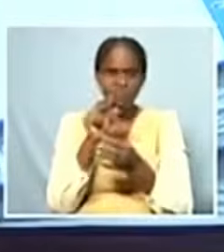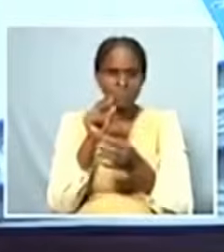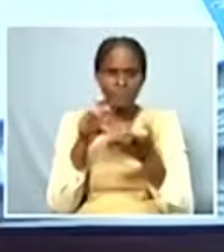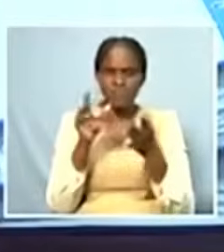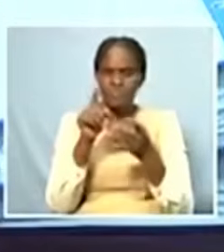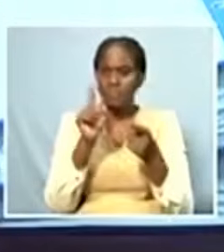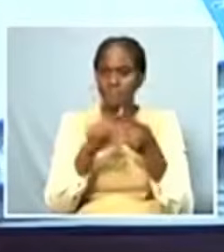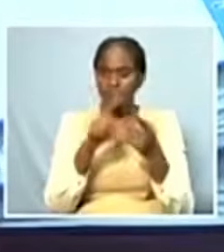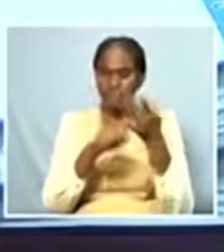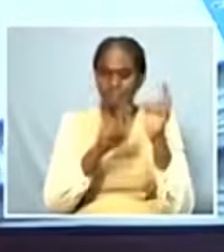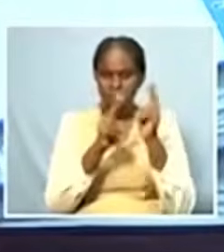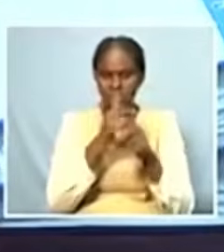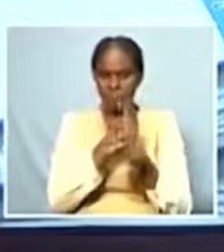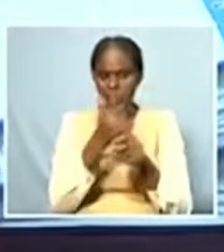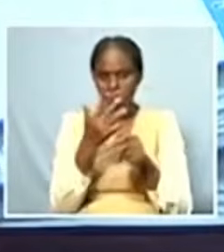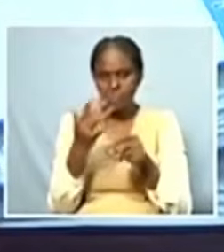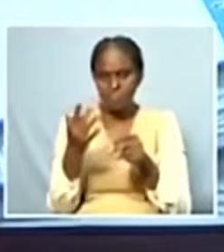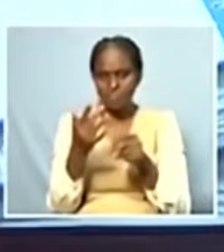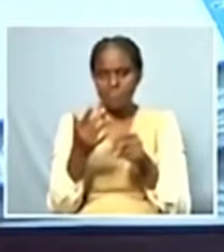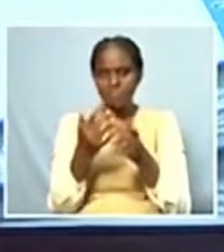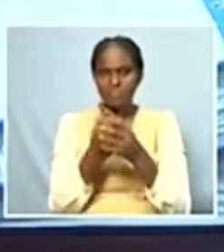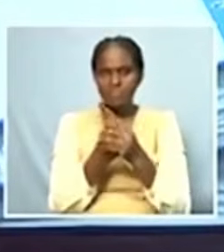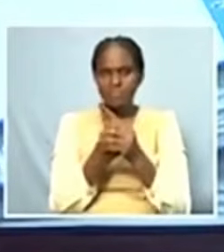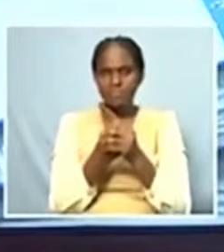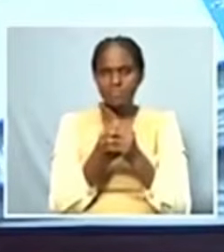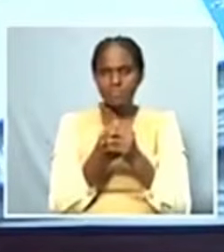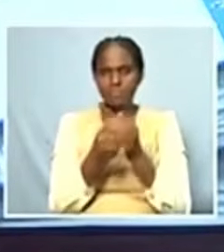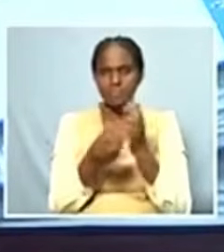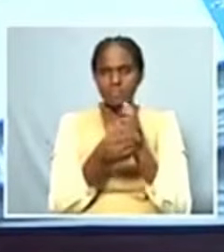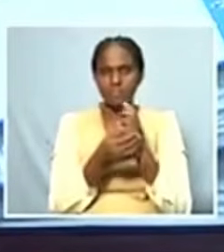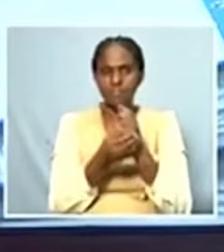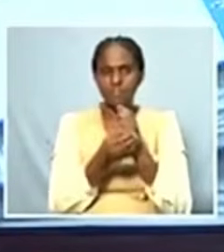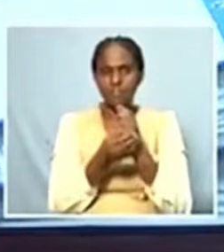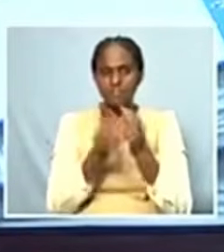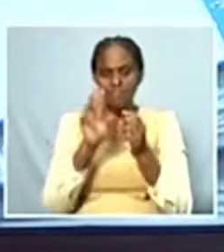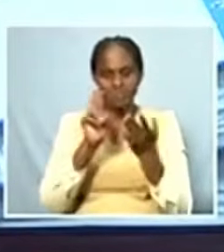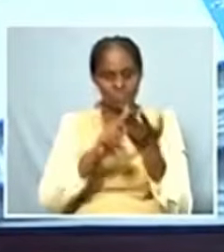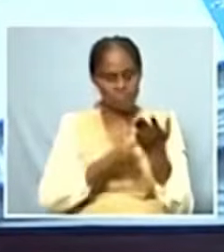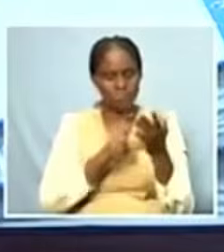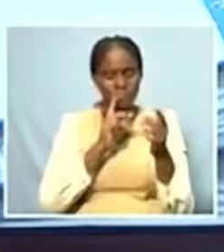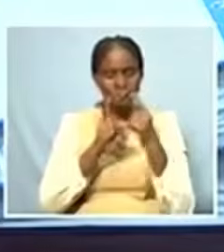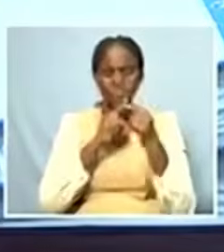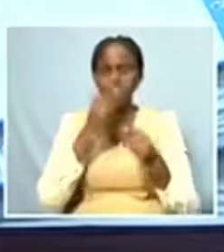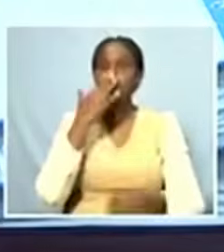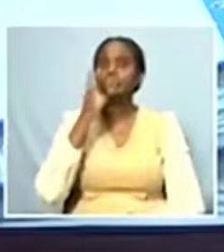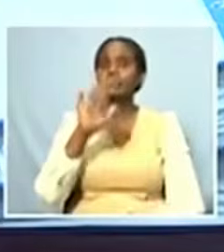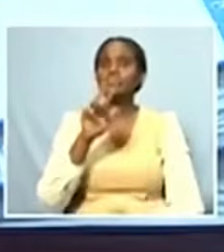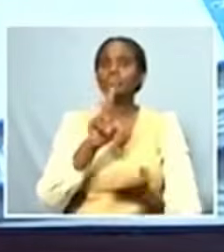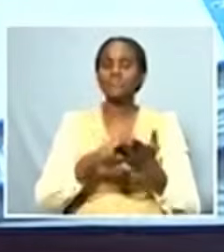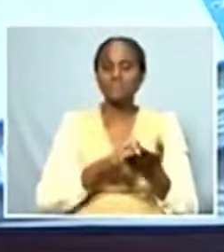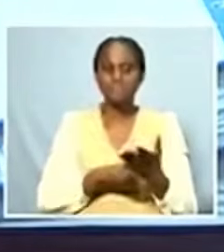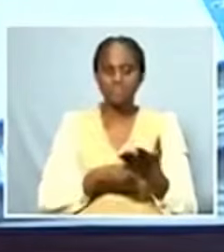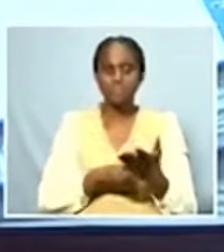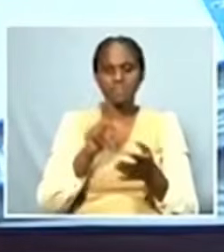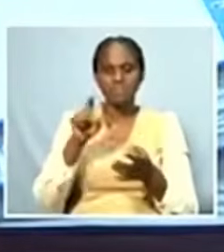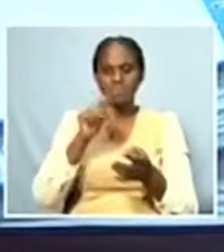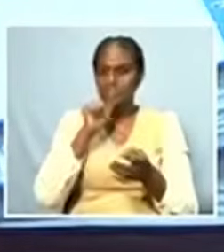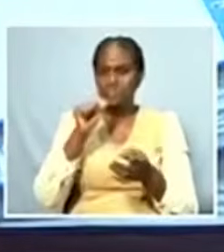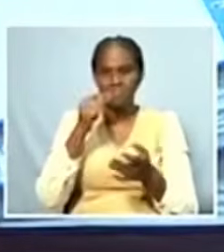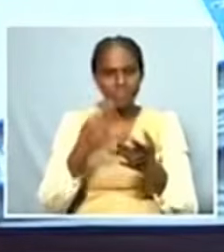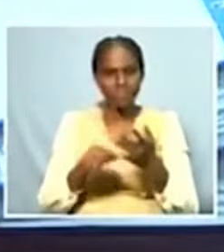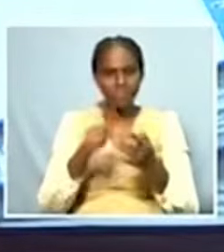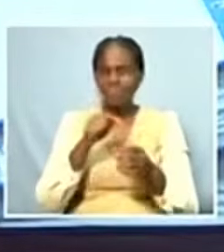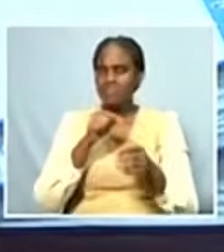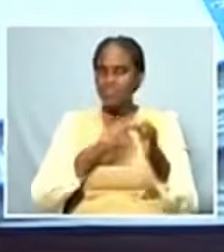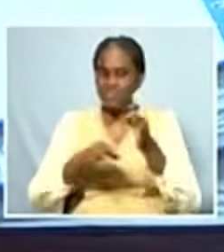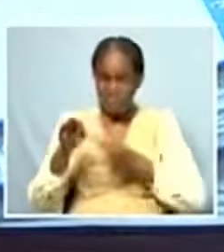allow you to respond to anything. Your report speaks for itself. It's a terrible report, so we need not to